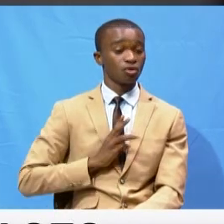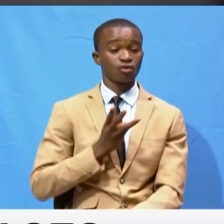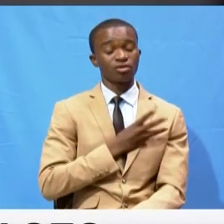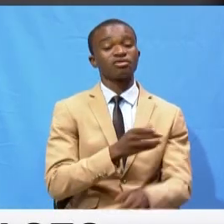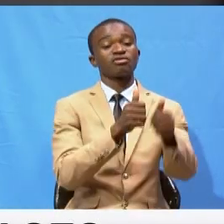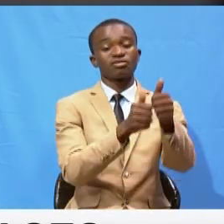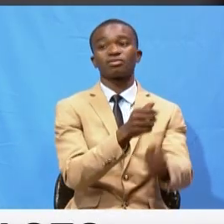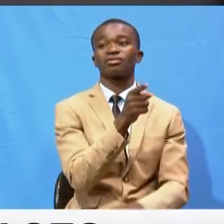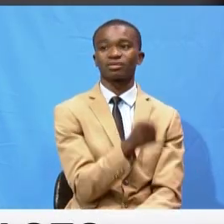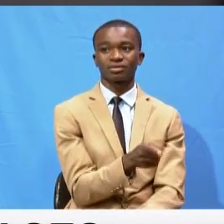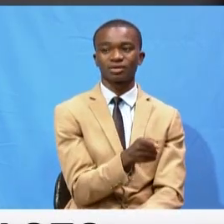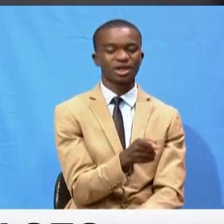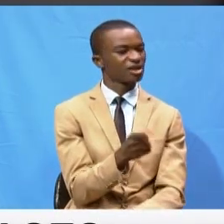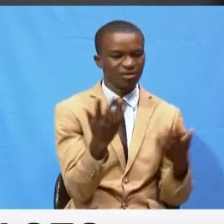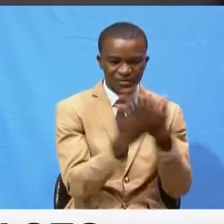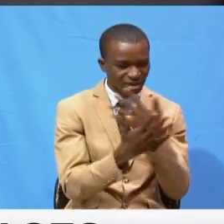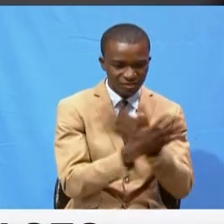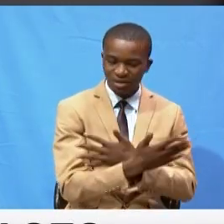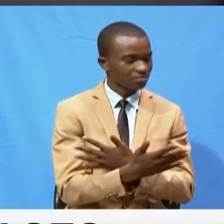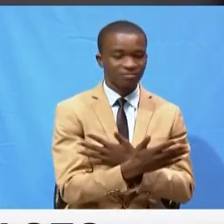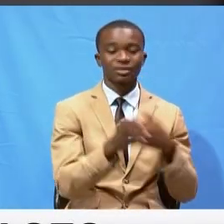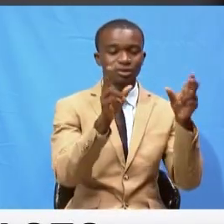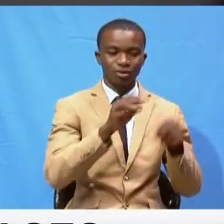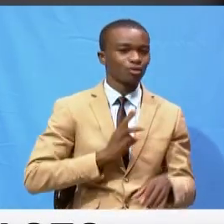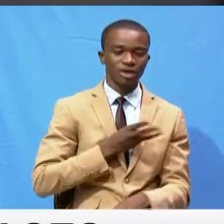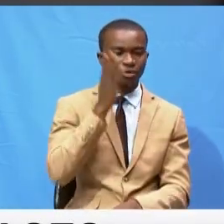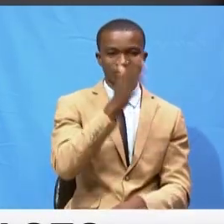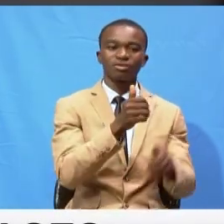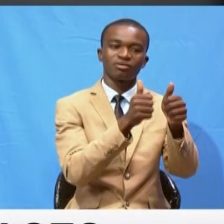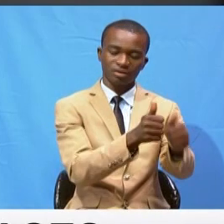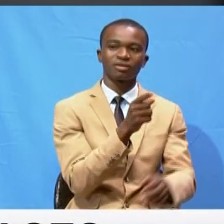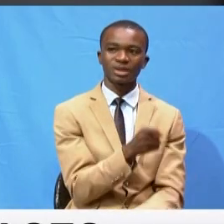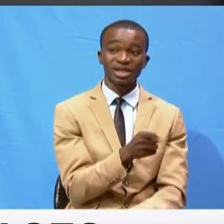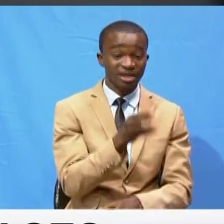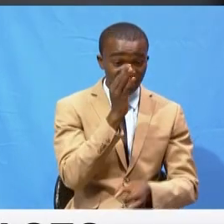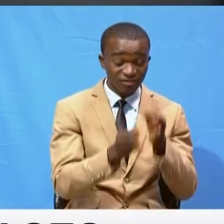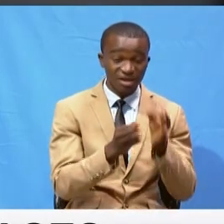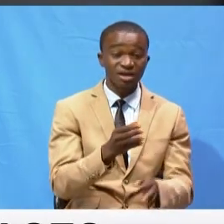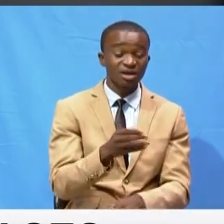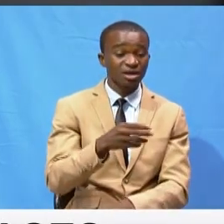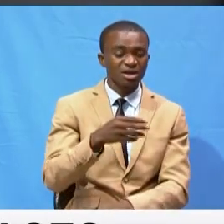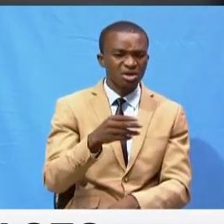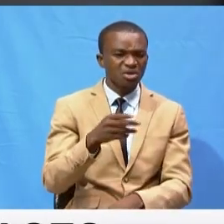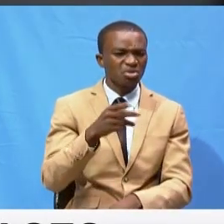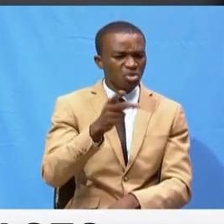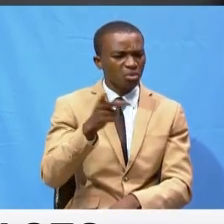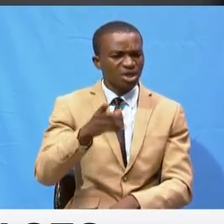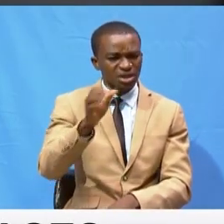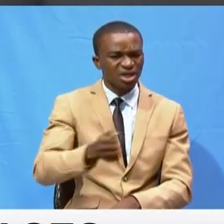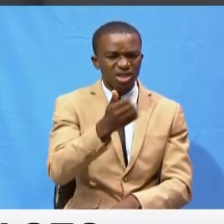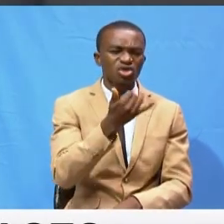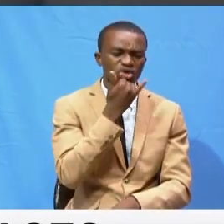From the standpoint that we feel that this property was acquired illicitly, we go to court and we make an